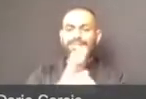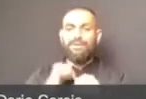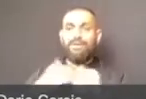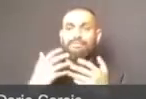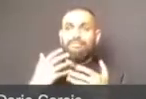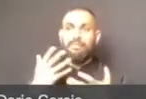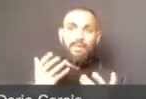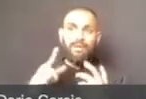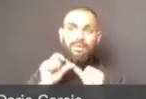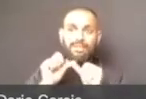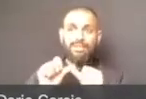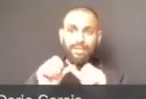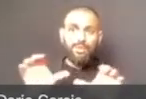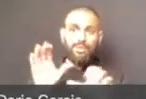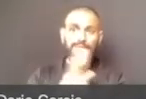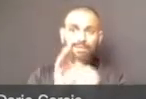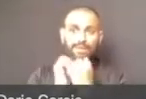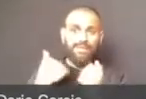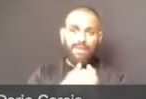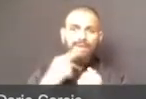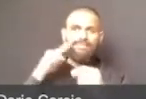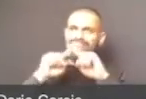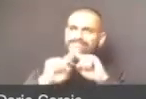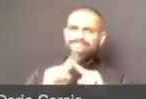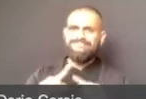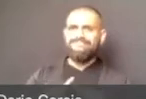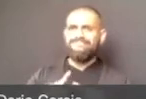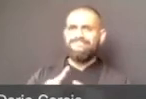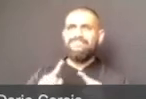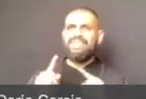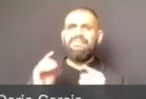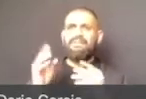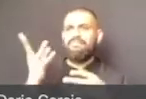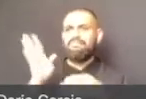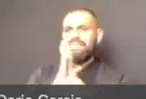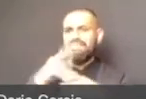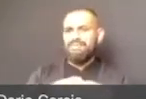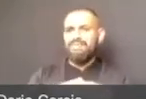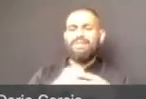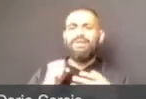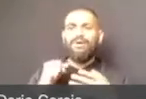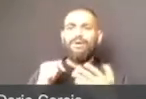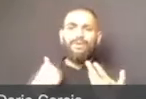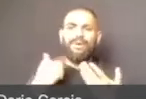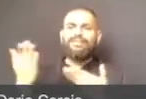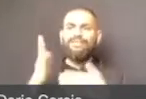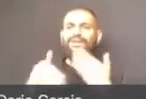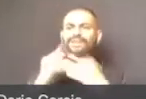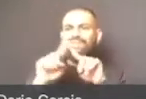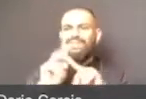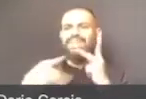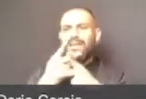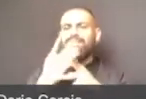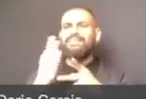Energy. We are a multifaceted industry, and we need all types of services and commodities all on a daily basis. And